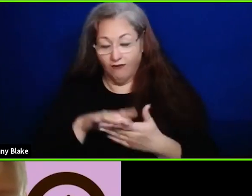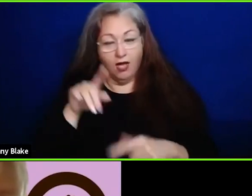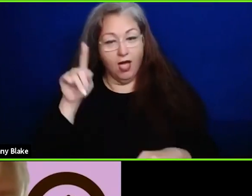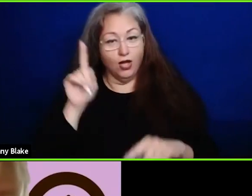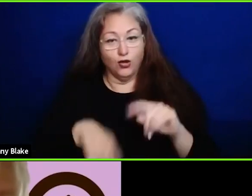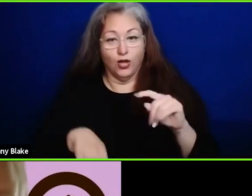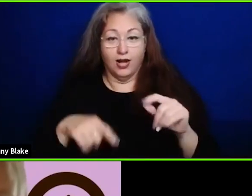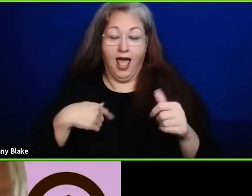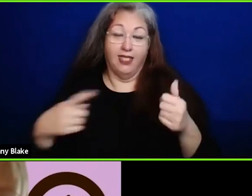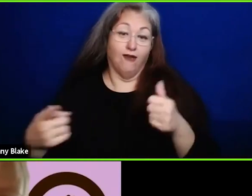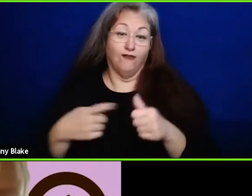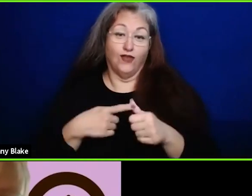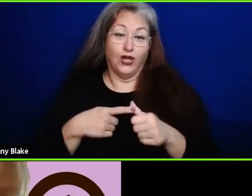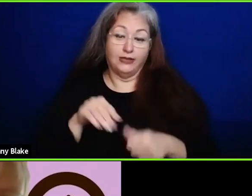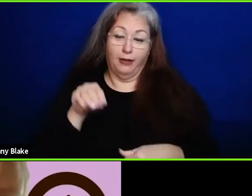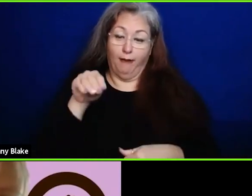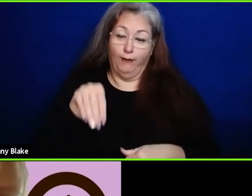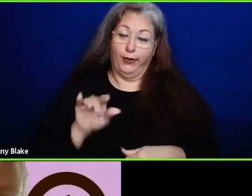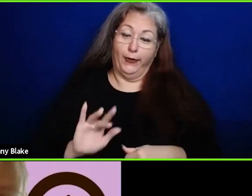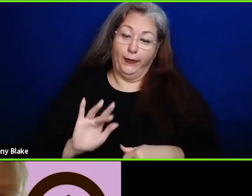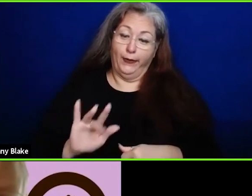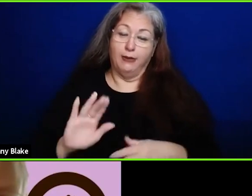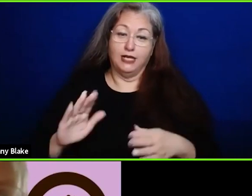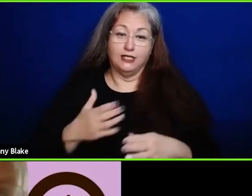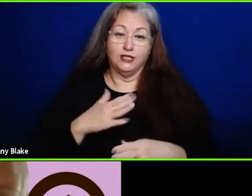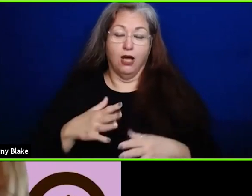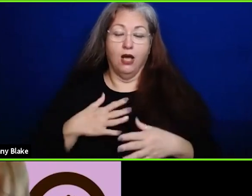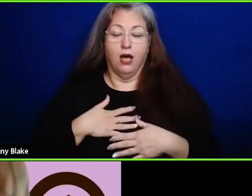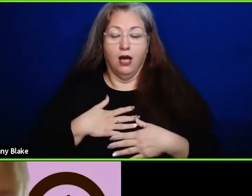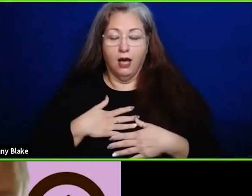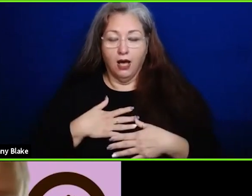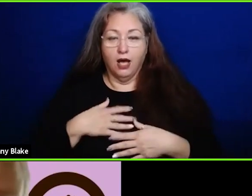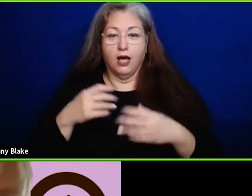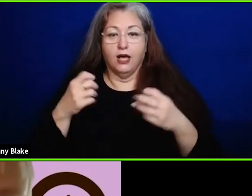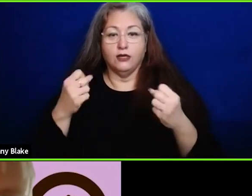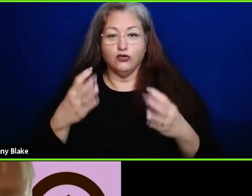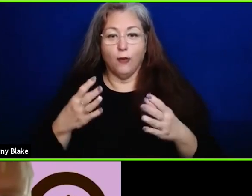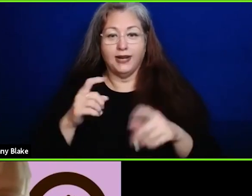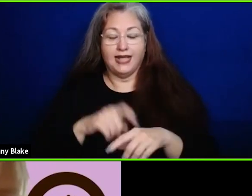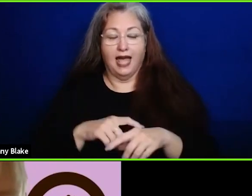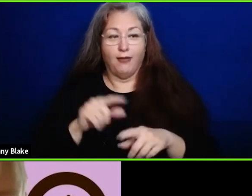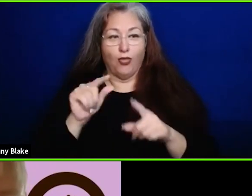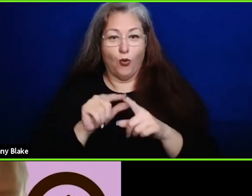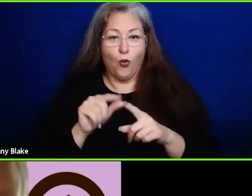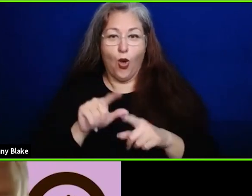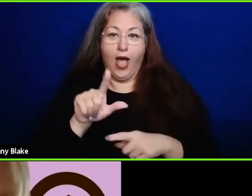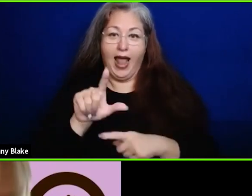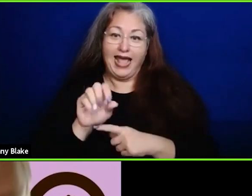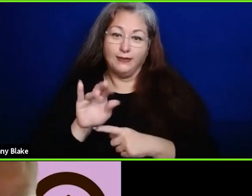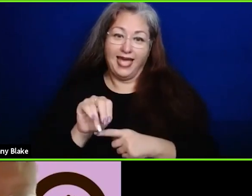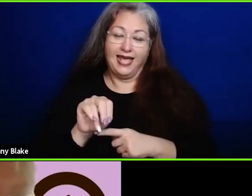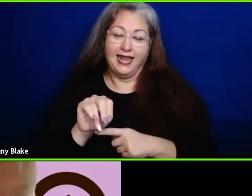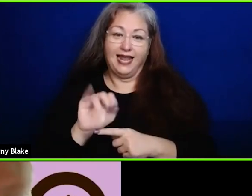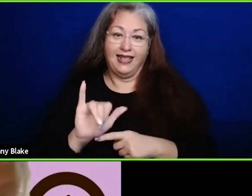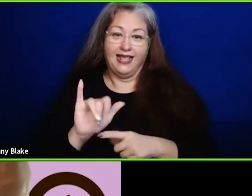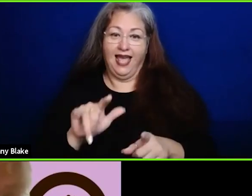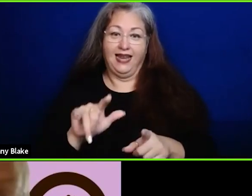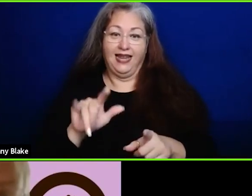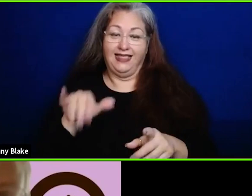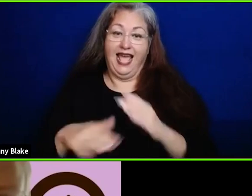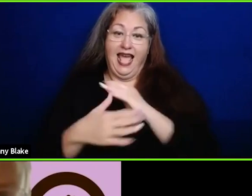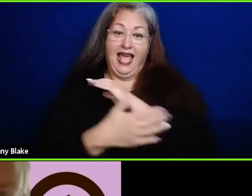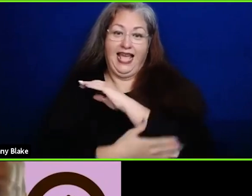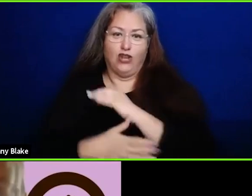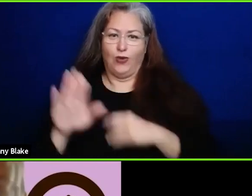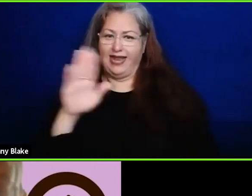first put her songs, there were so many times the word lesbian that the whole country of Yugoslavia never